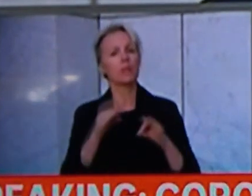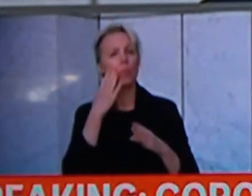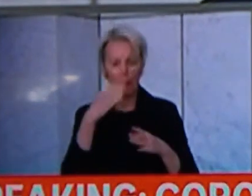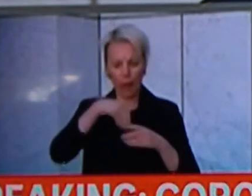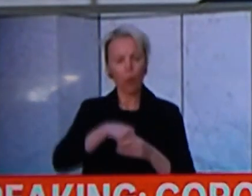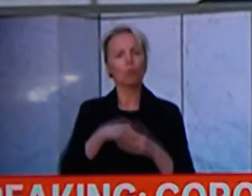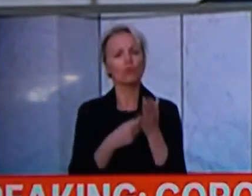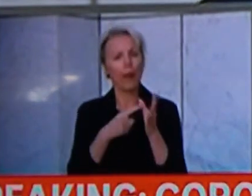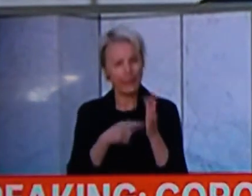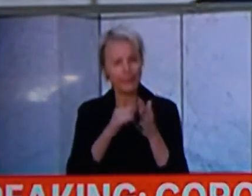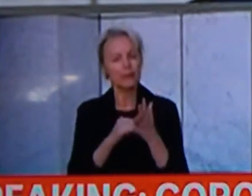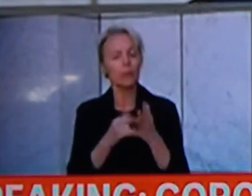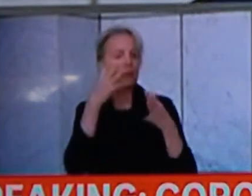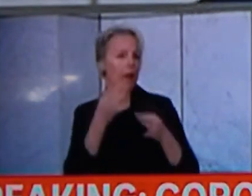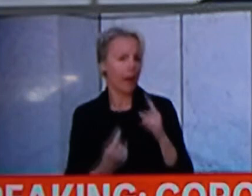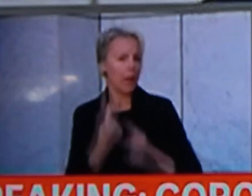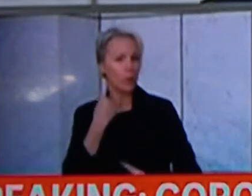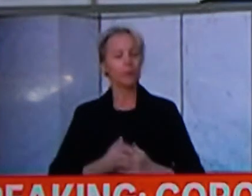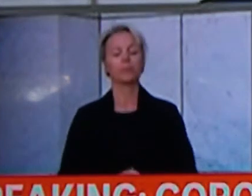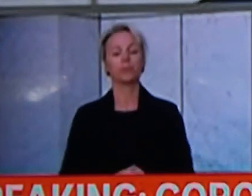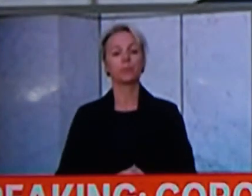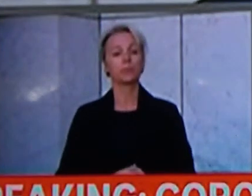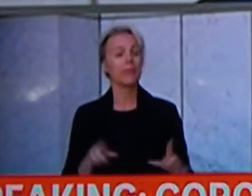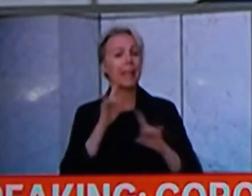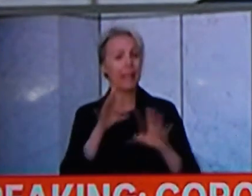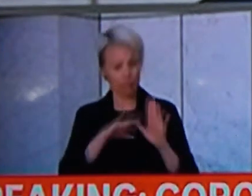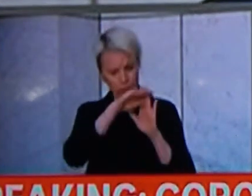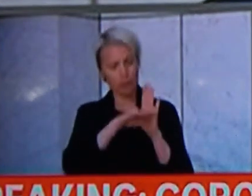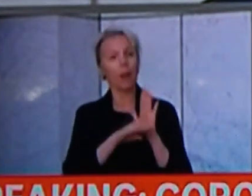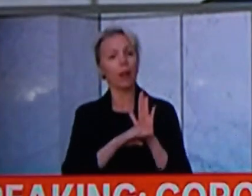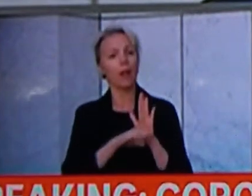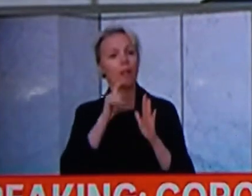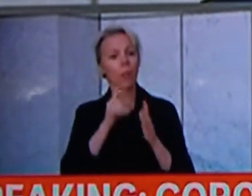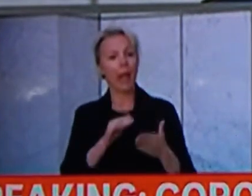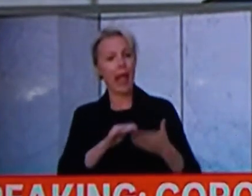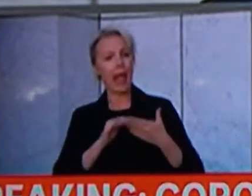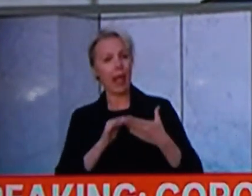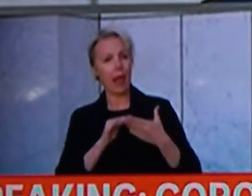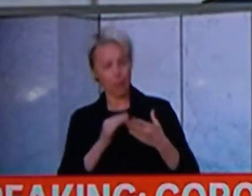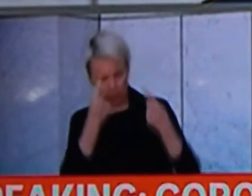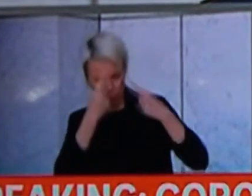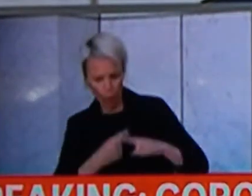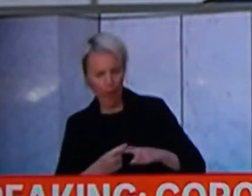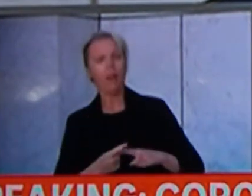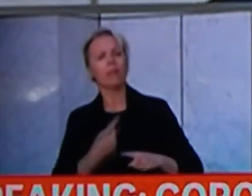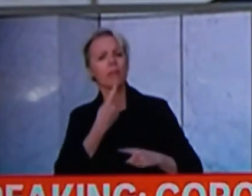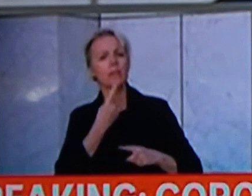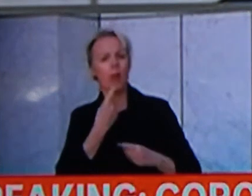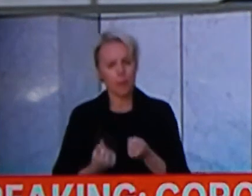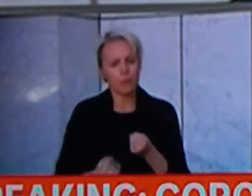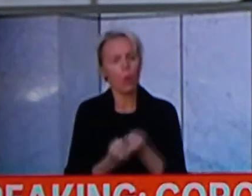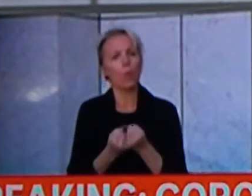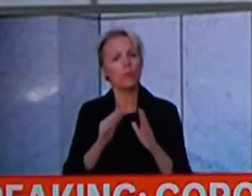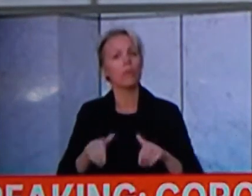took last week. And so we have clear principles that are guiding the types of the types of arrangements we're putting in place.